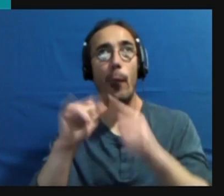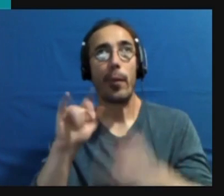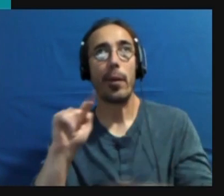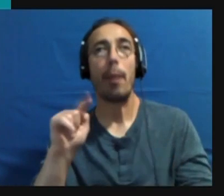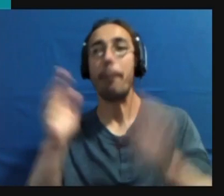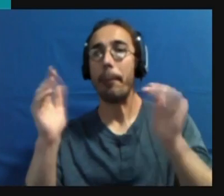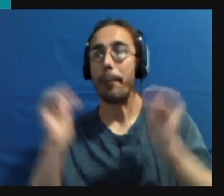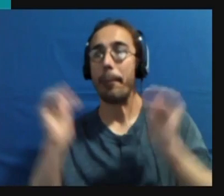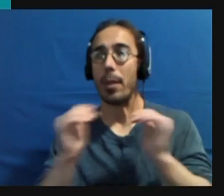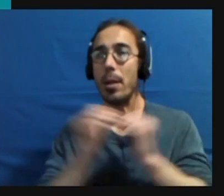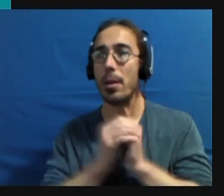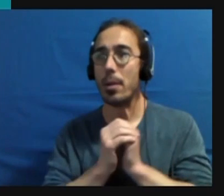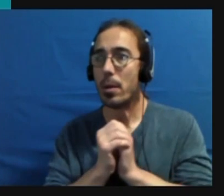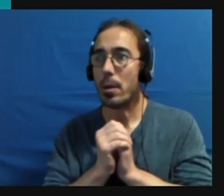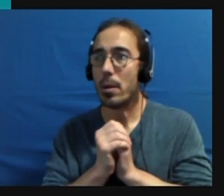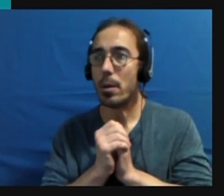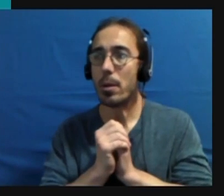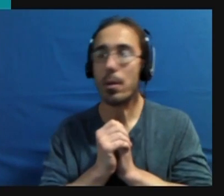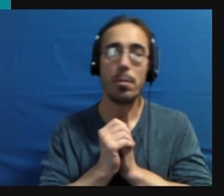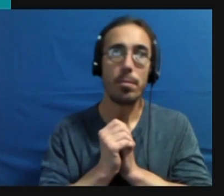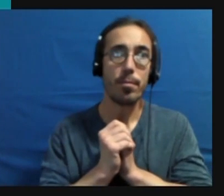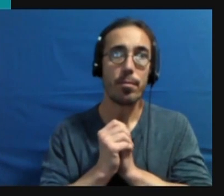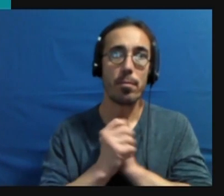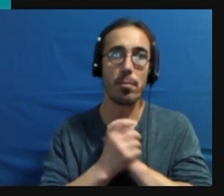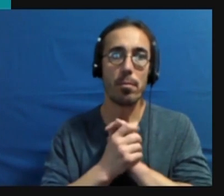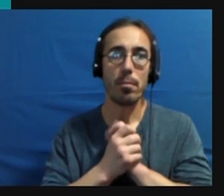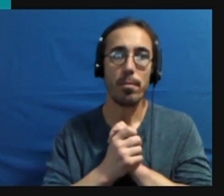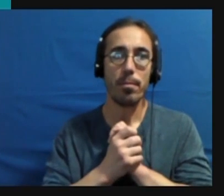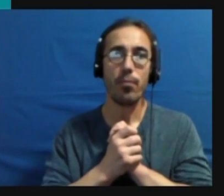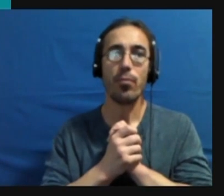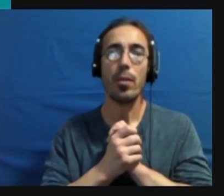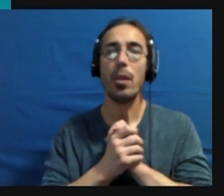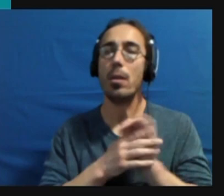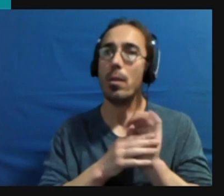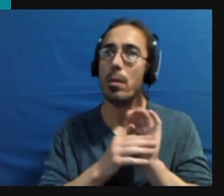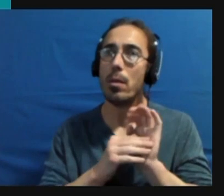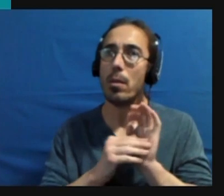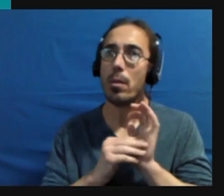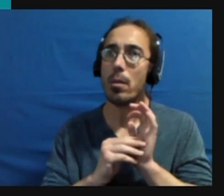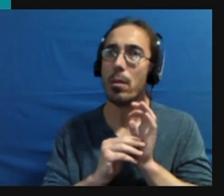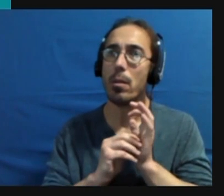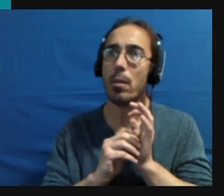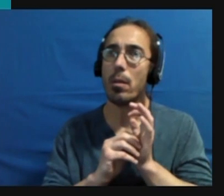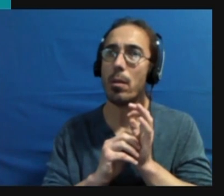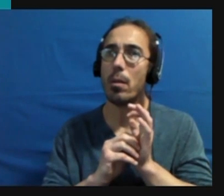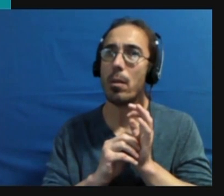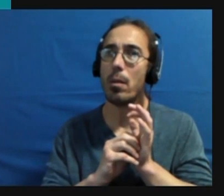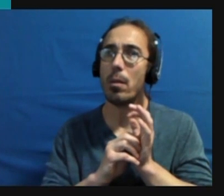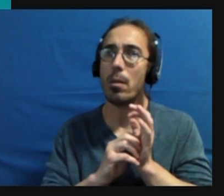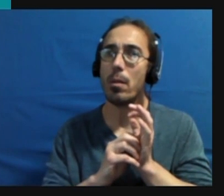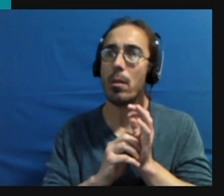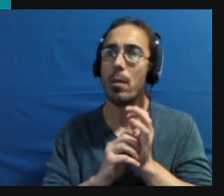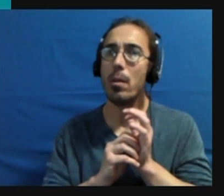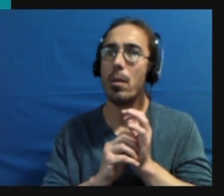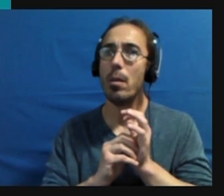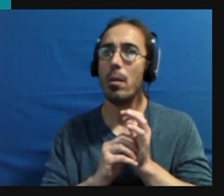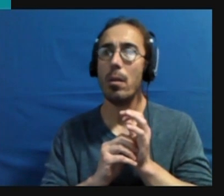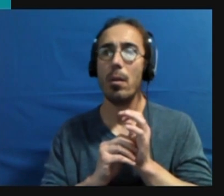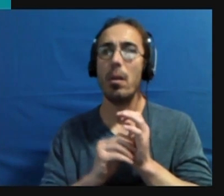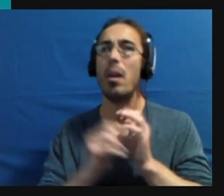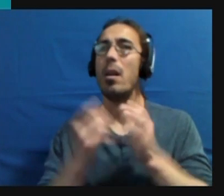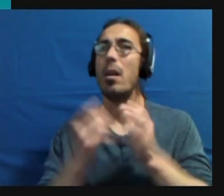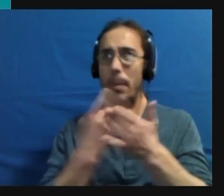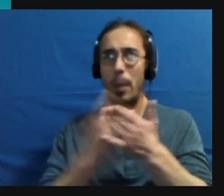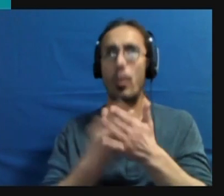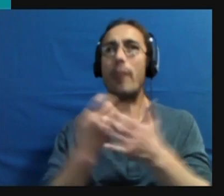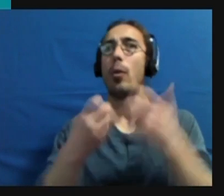And there's nothing particular about, or this is where we also get our difficulties with activities